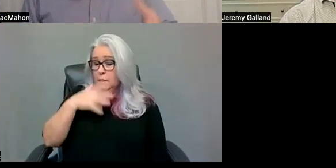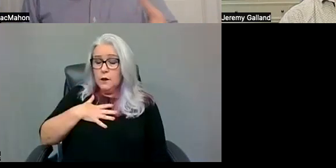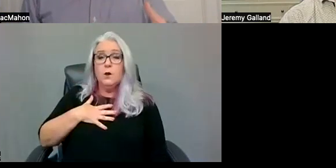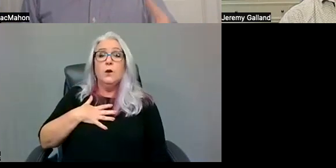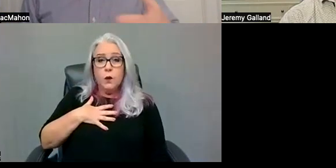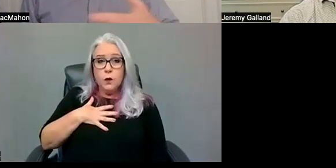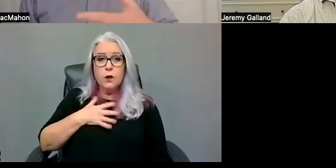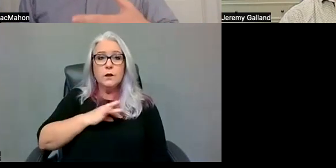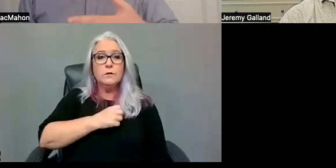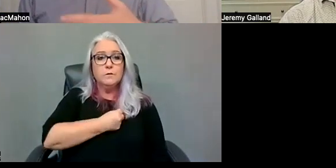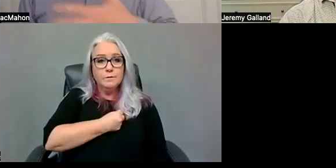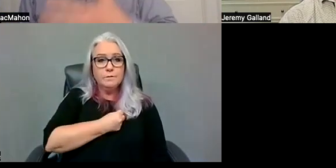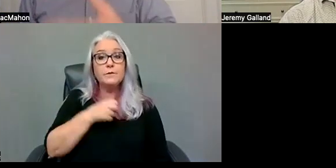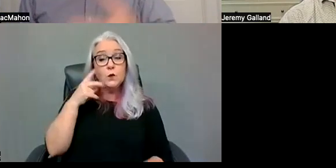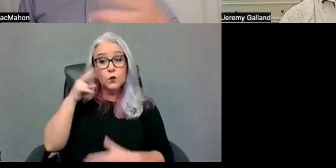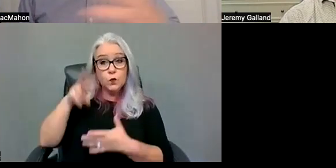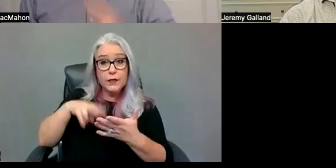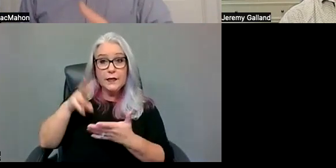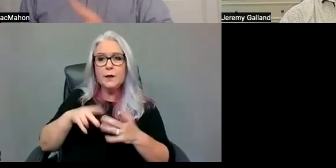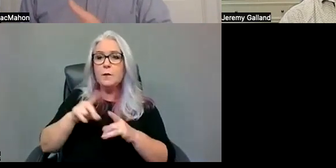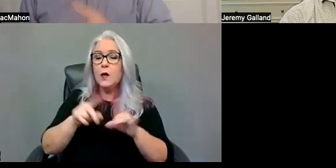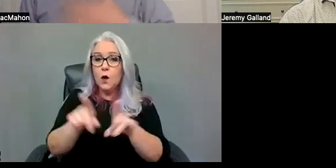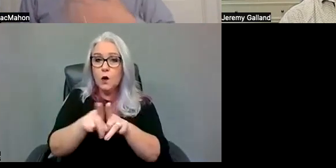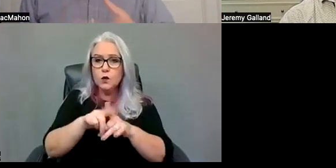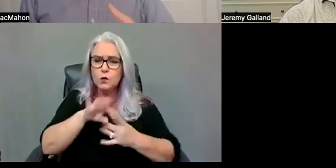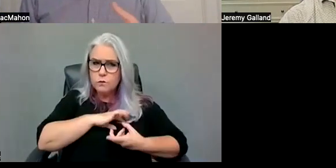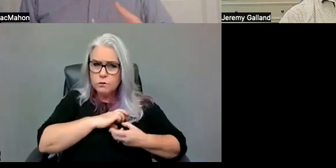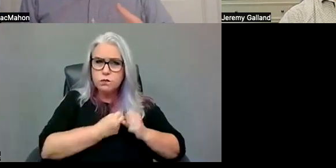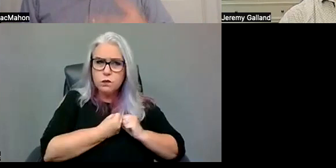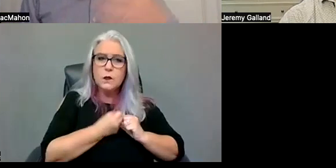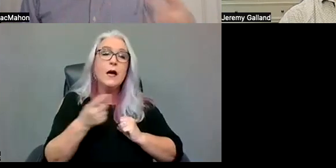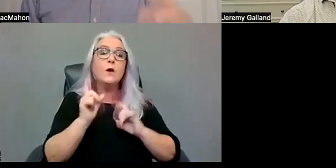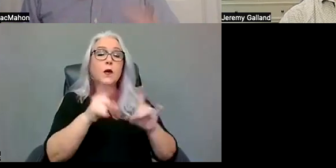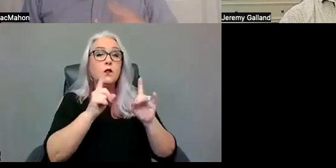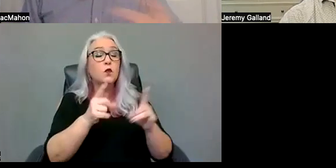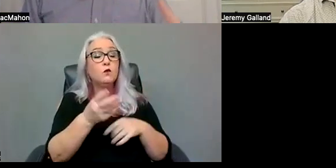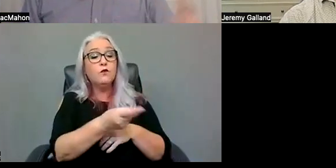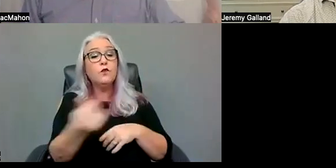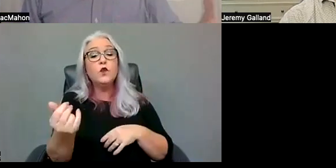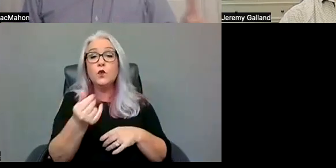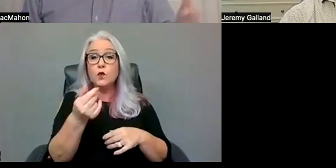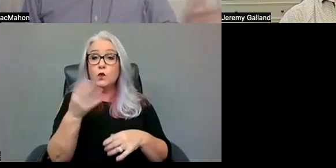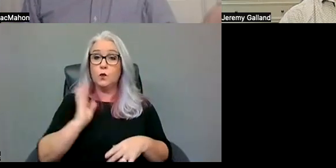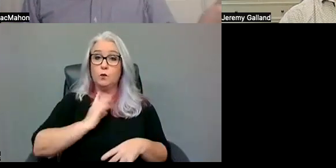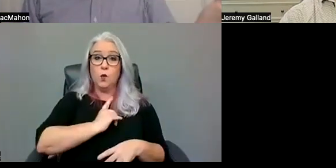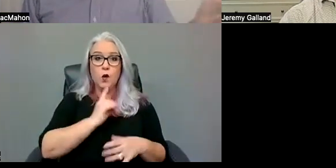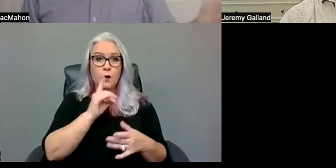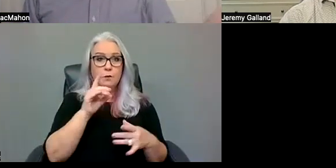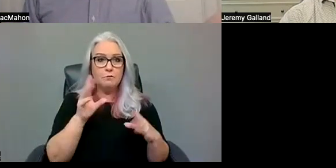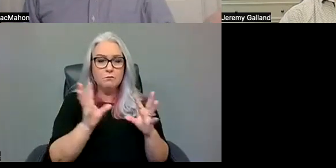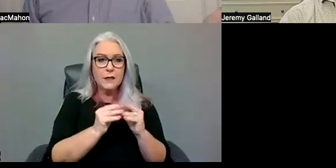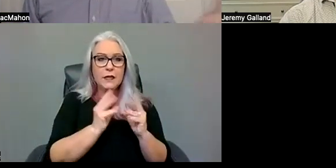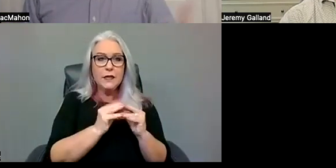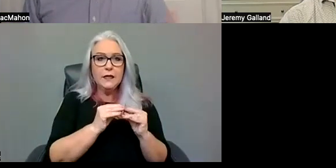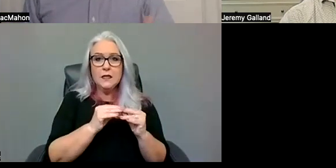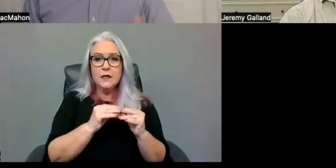dispiriting was, you know, I went to a couple of the board meetings afterwards, and families of color were basically